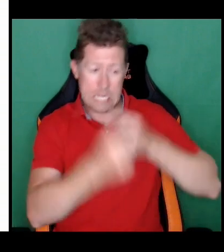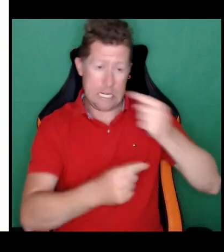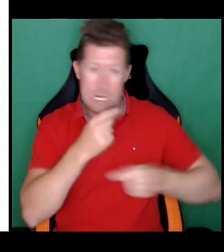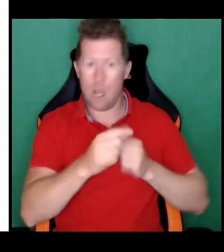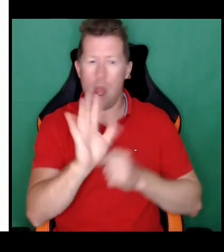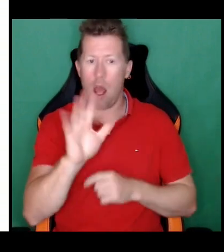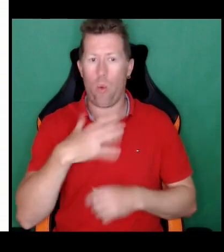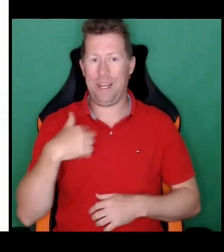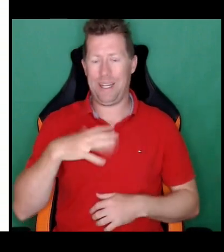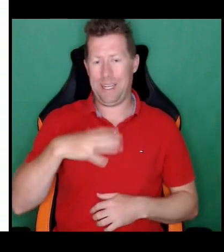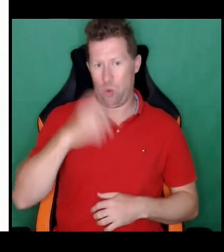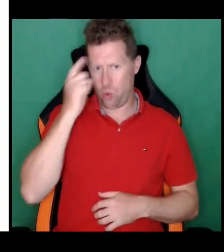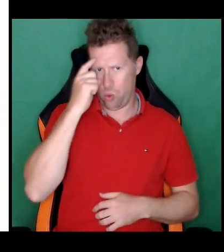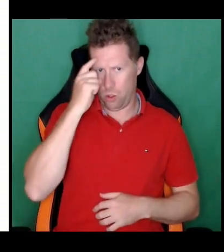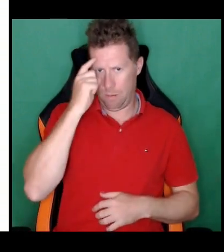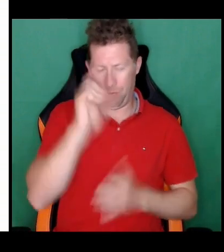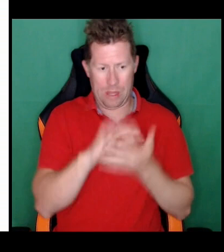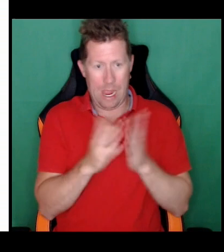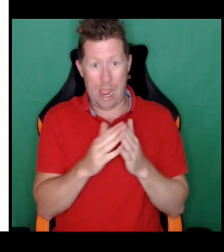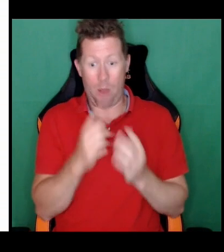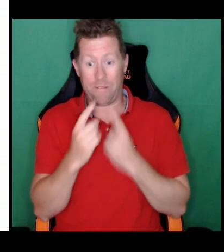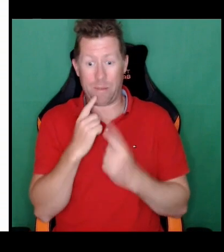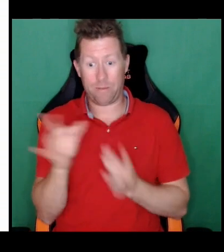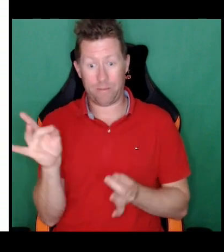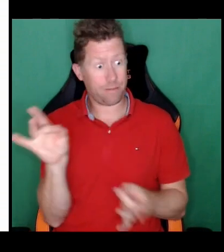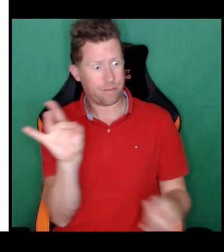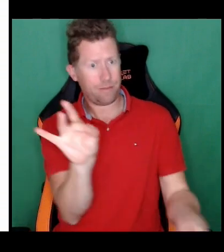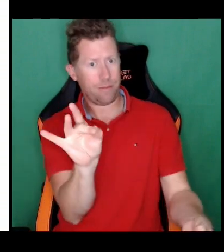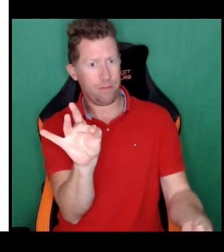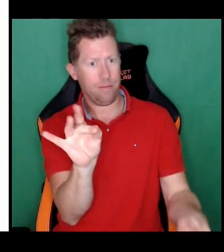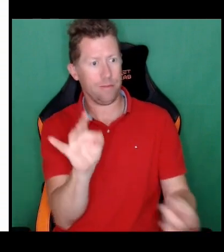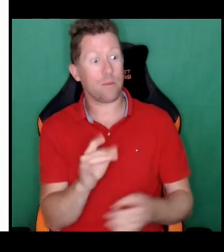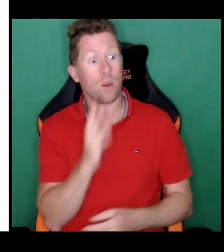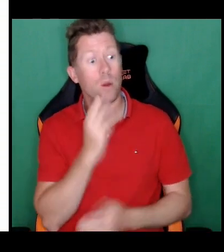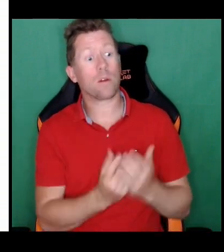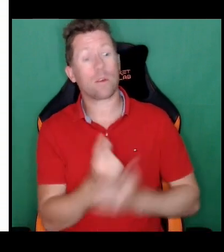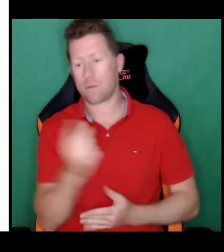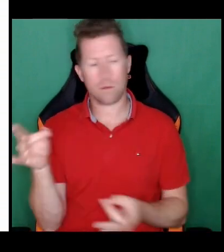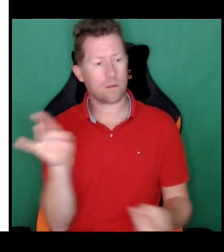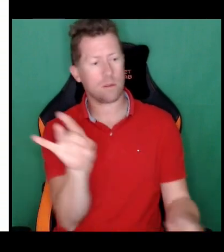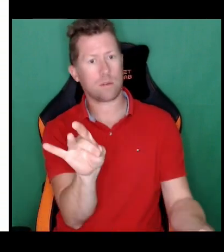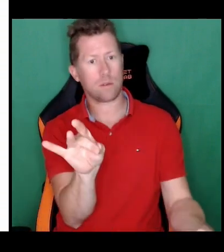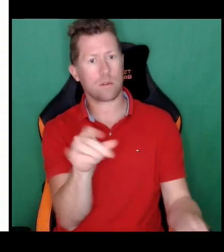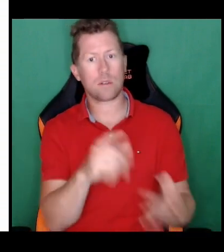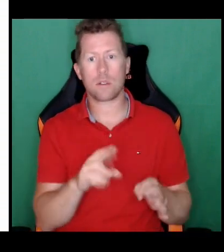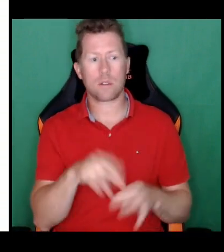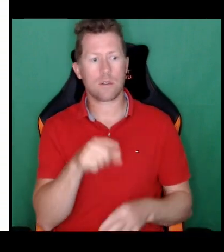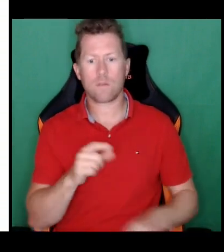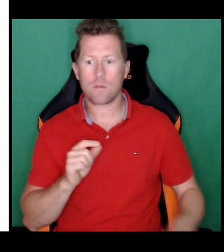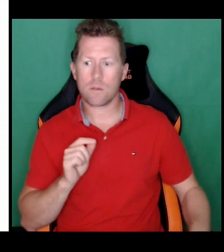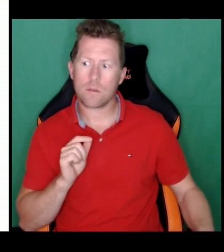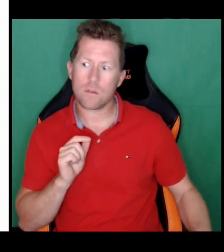about having that information easily and readily retrievable when an uninterested teenager may